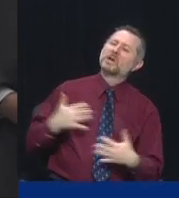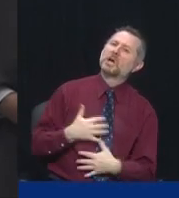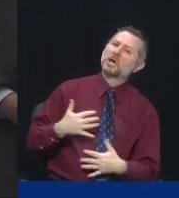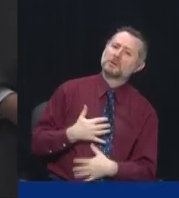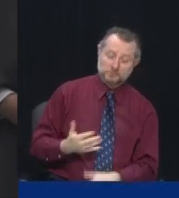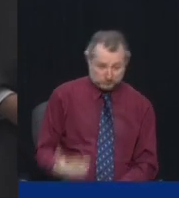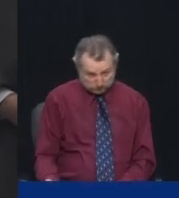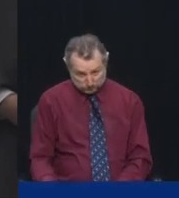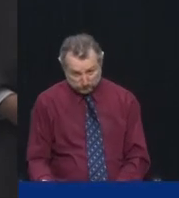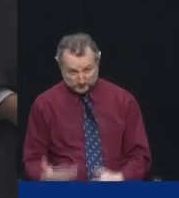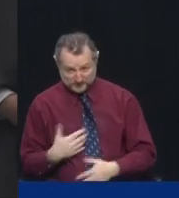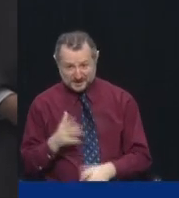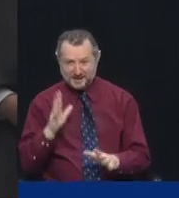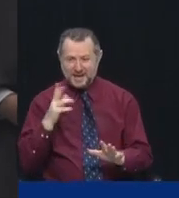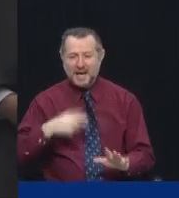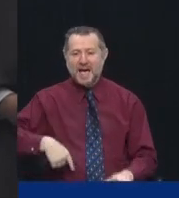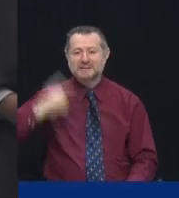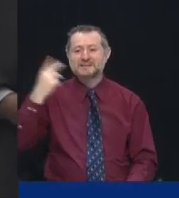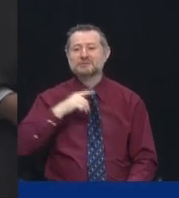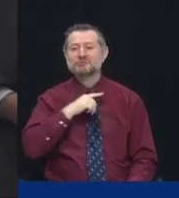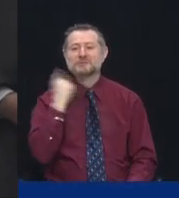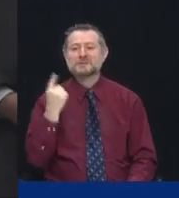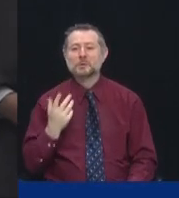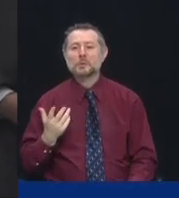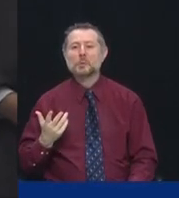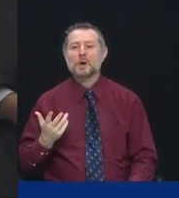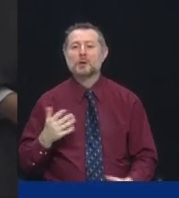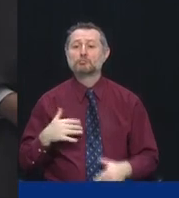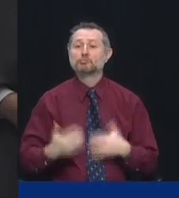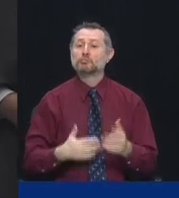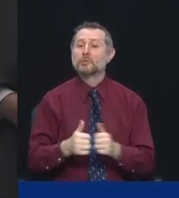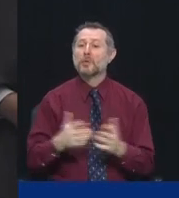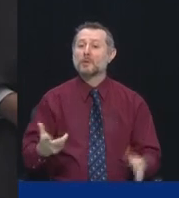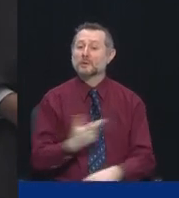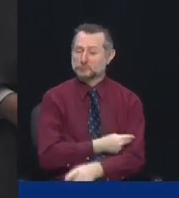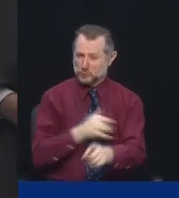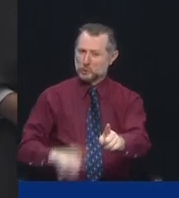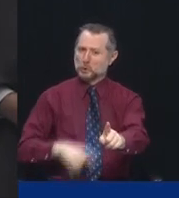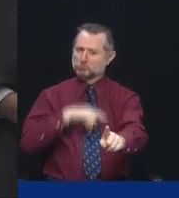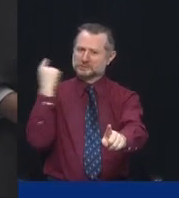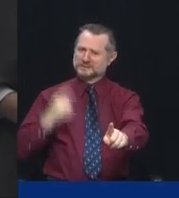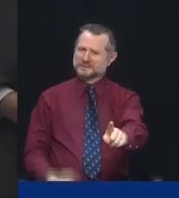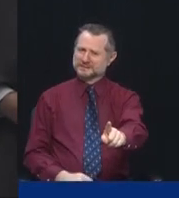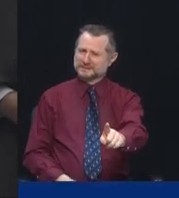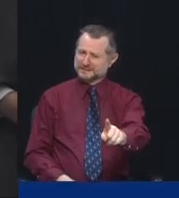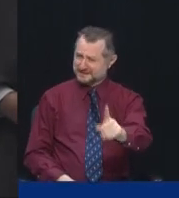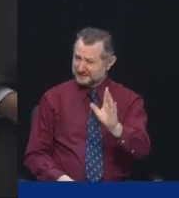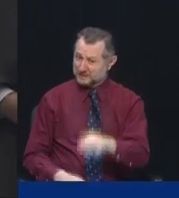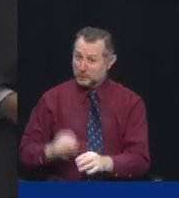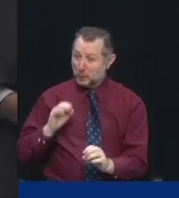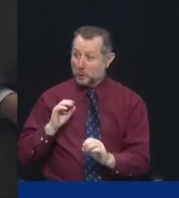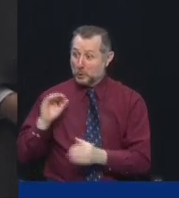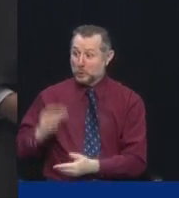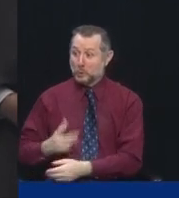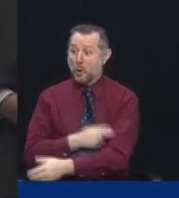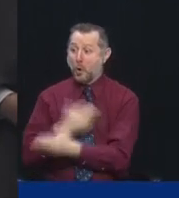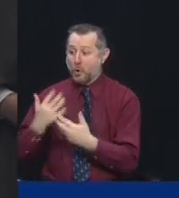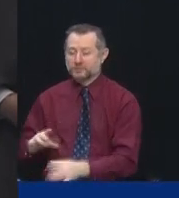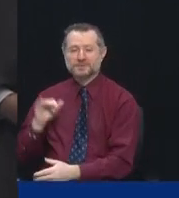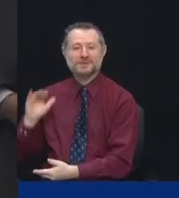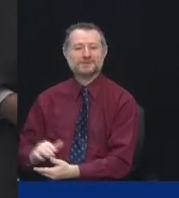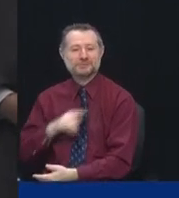risk to yourself not getting the vaccine than you have getting the vaccine. It is safer